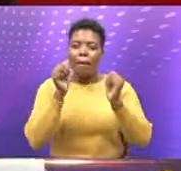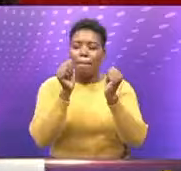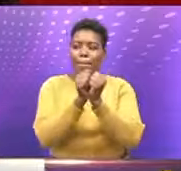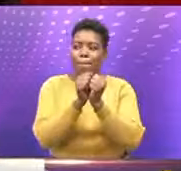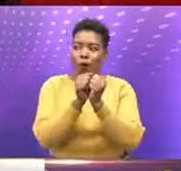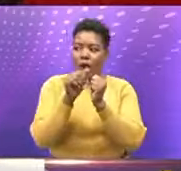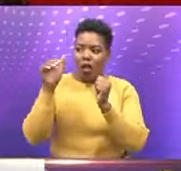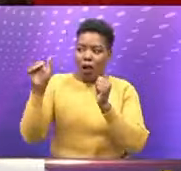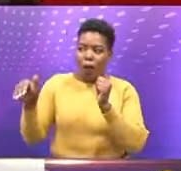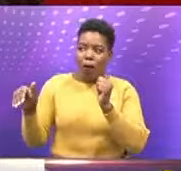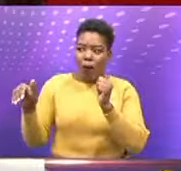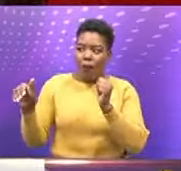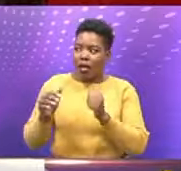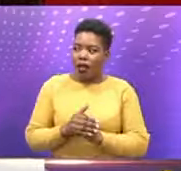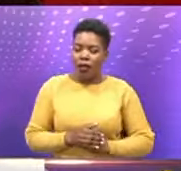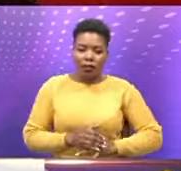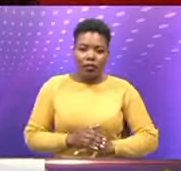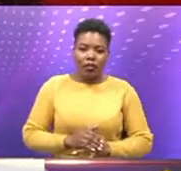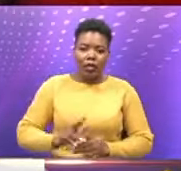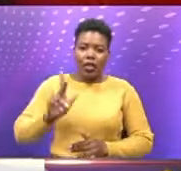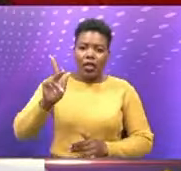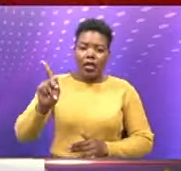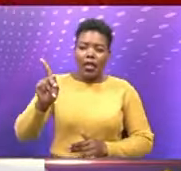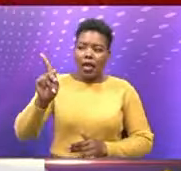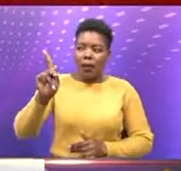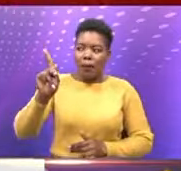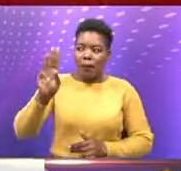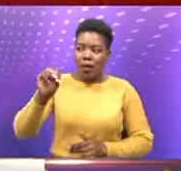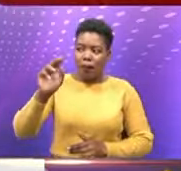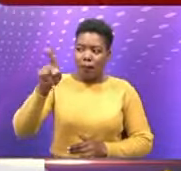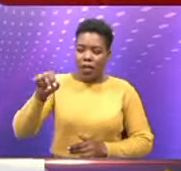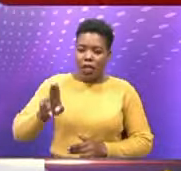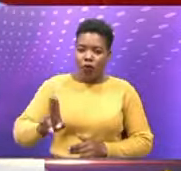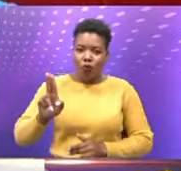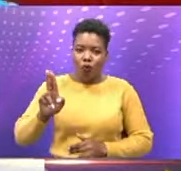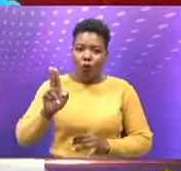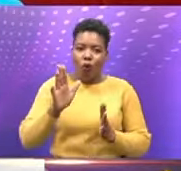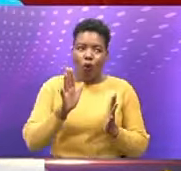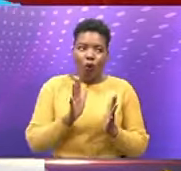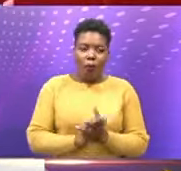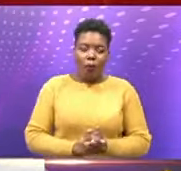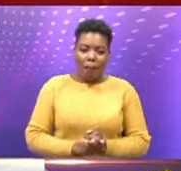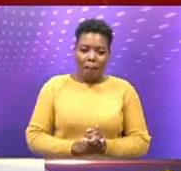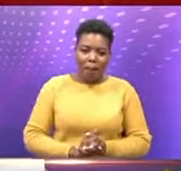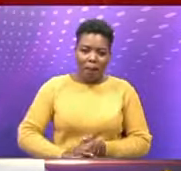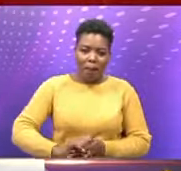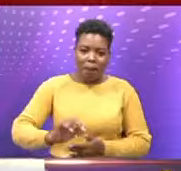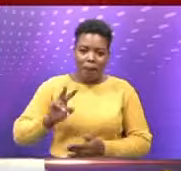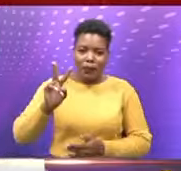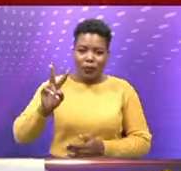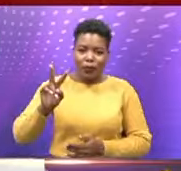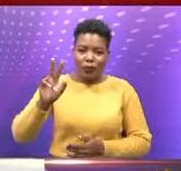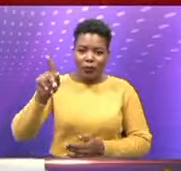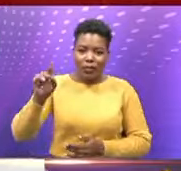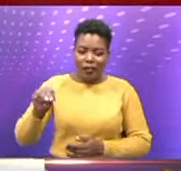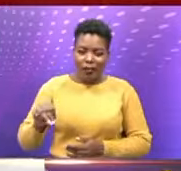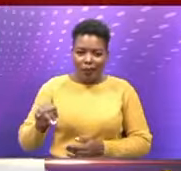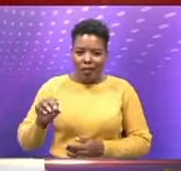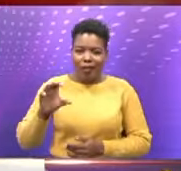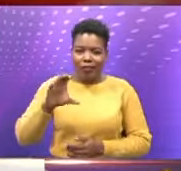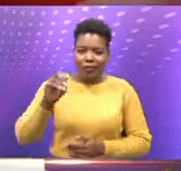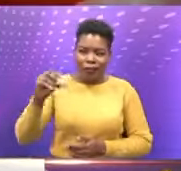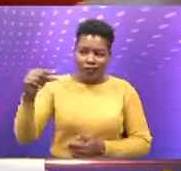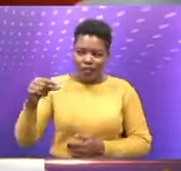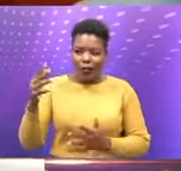10 a.m. KUKO, and then KMPDU at 2. At 2 p.m. KPMDU at 2 at COG